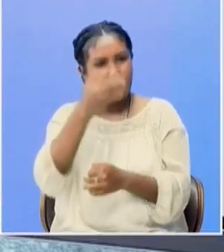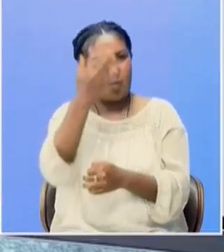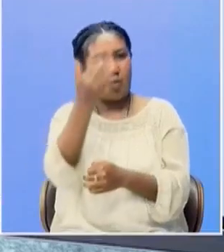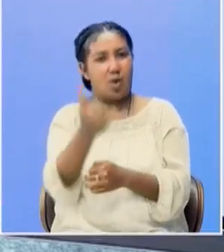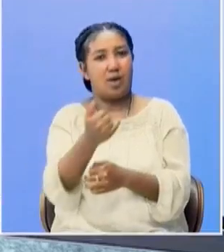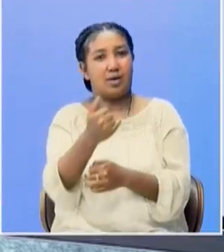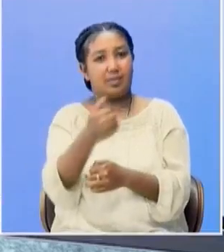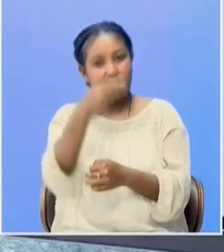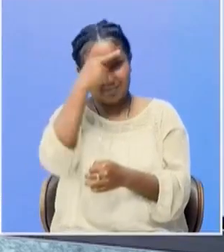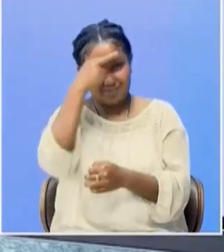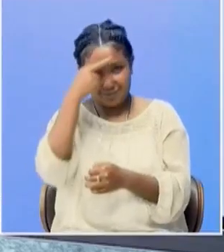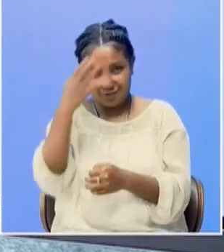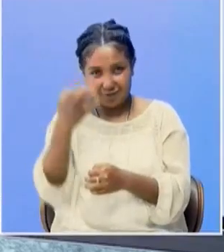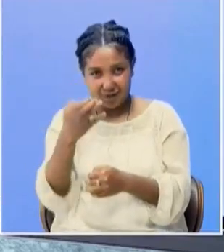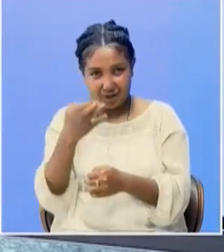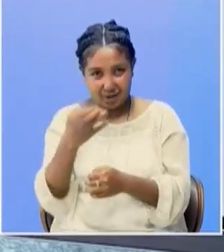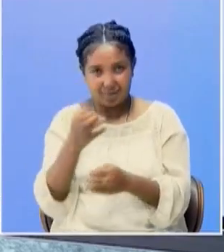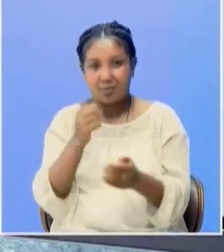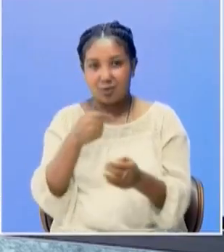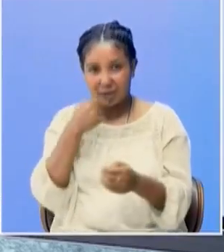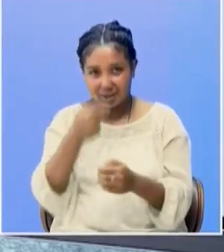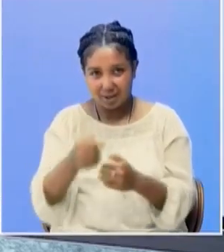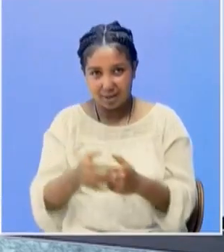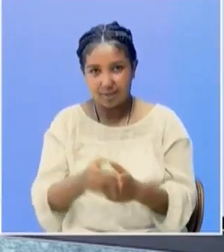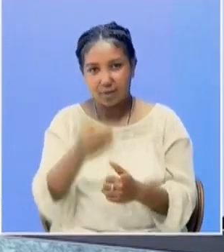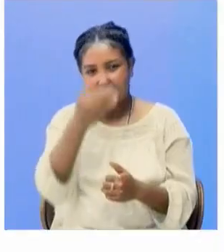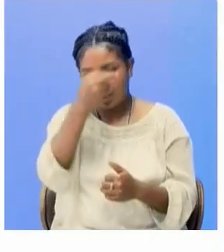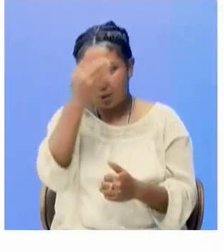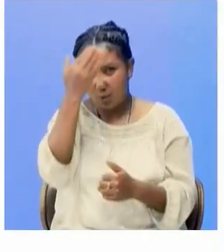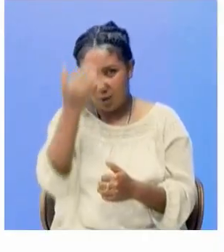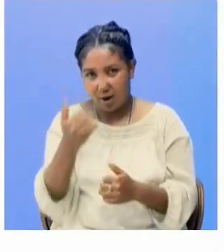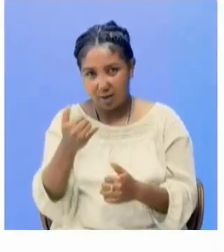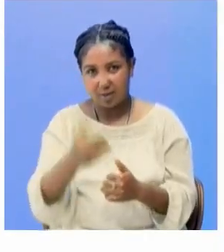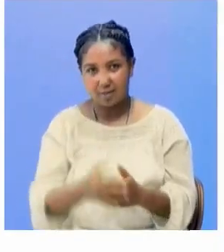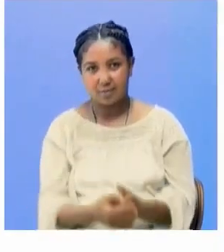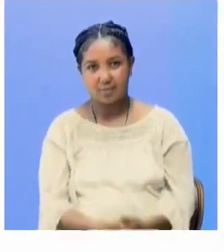happened, okay? So you can say, why